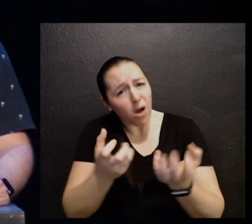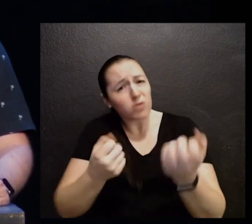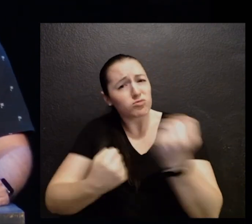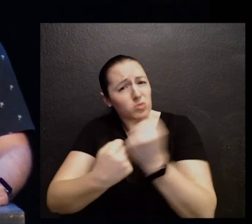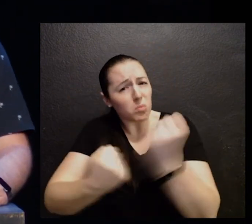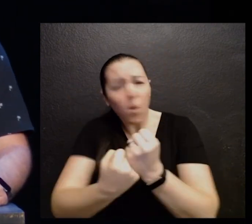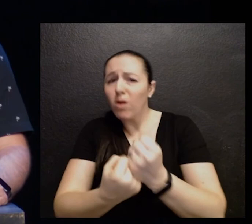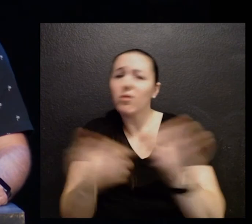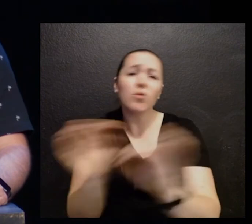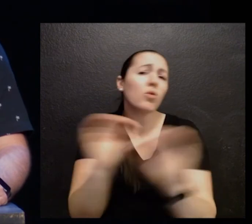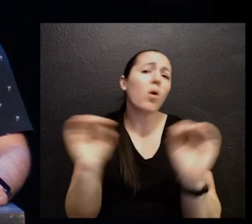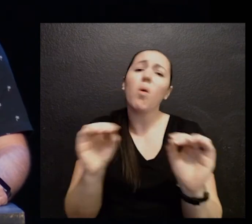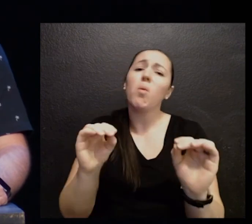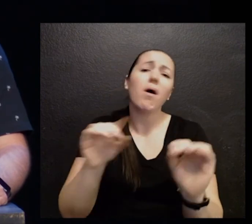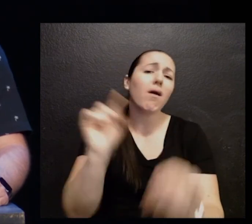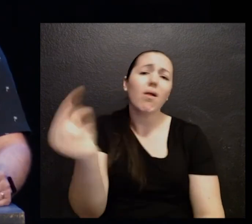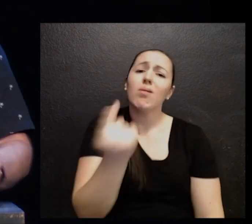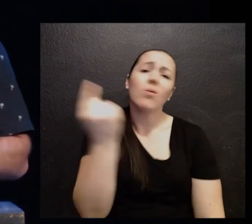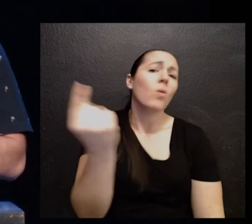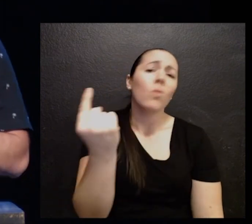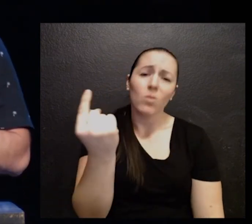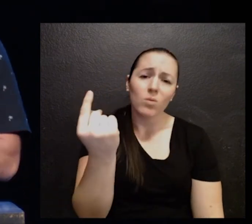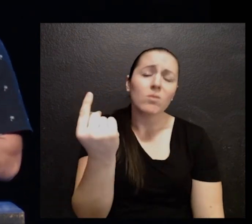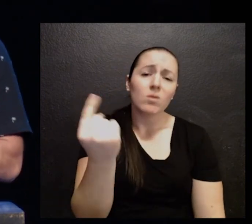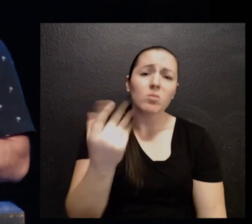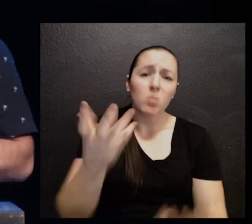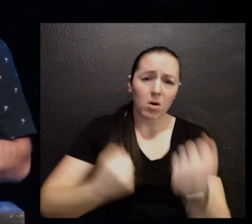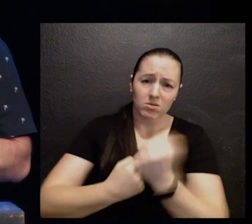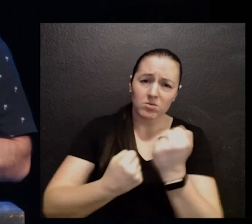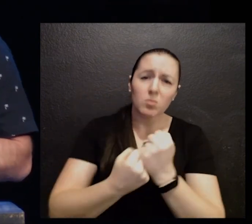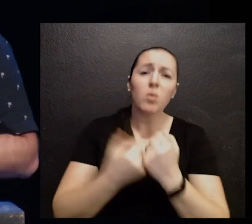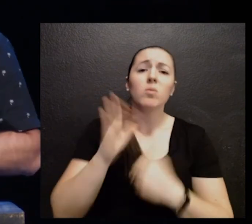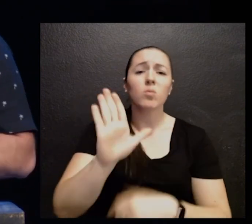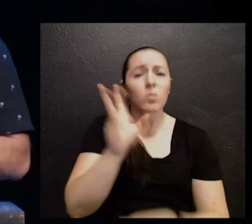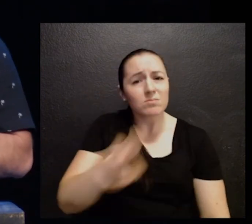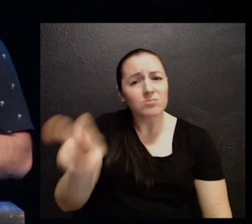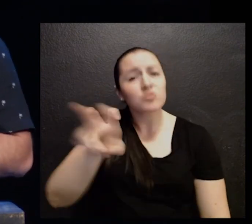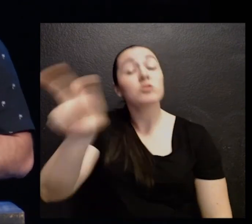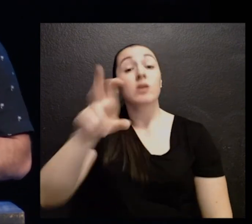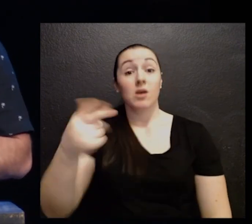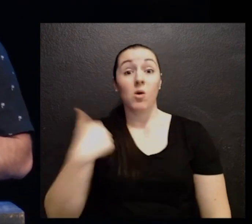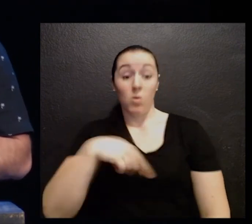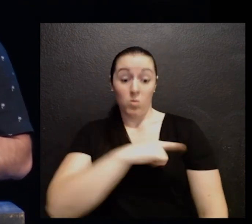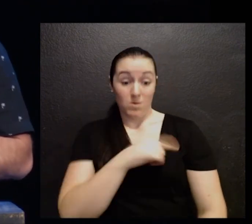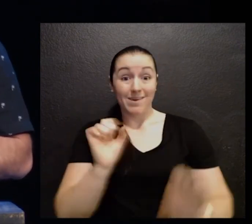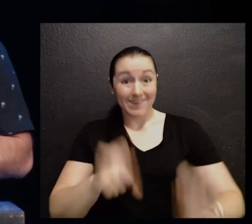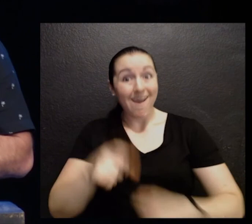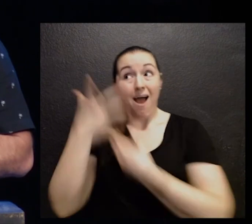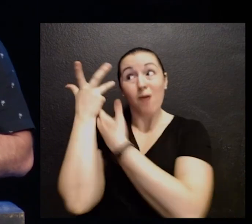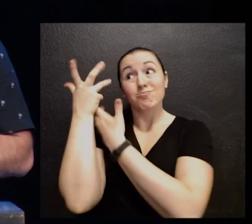of your journey. We can be certain in uncertain times